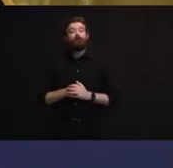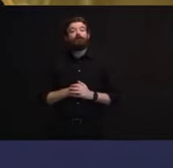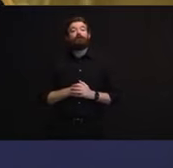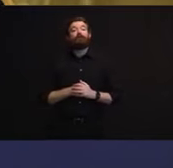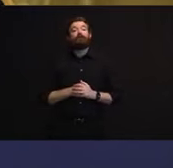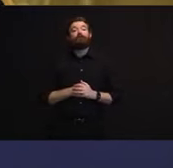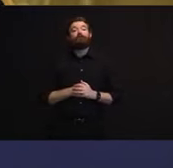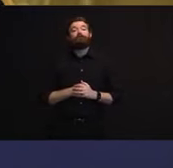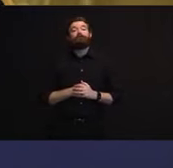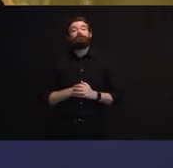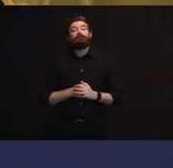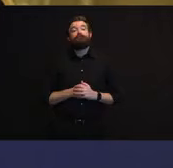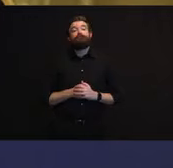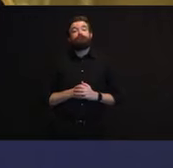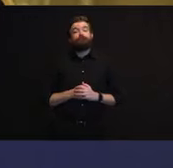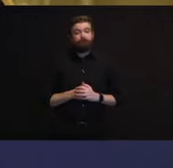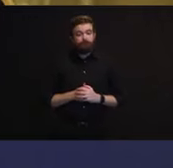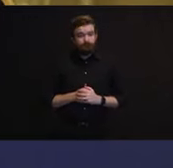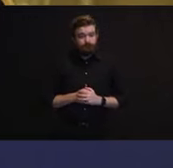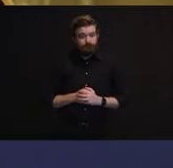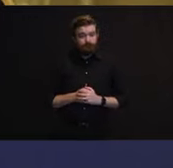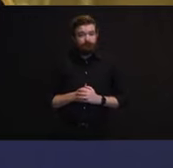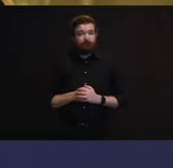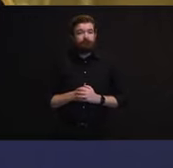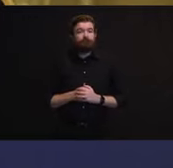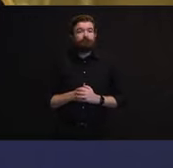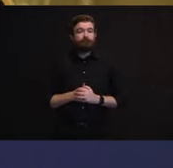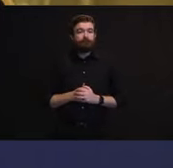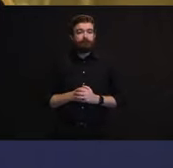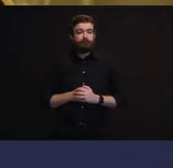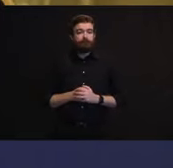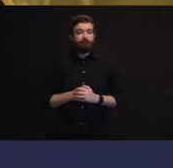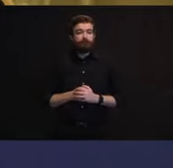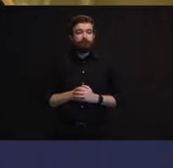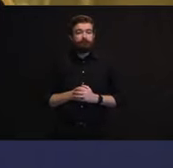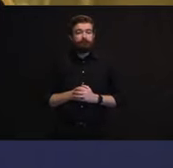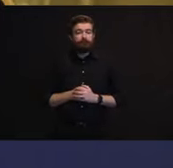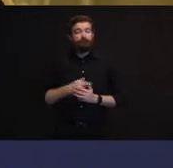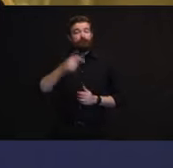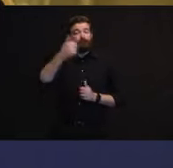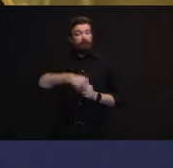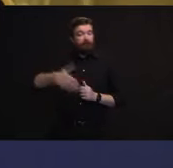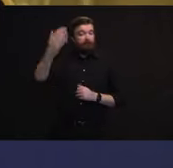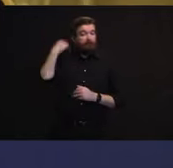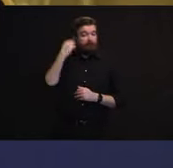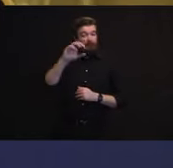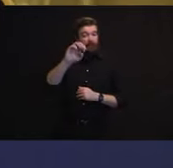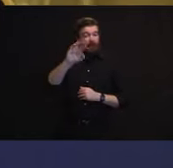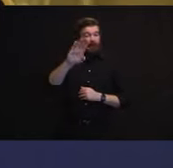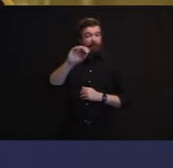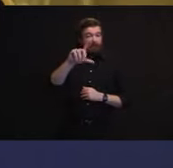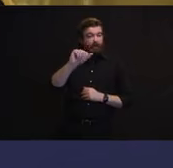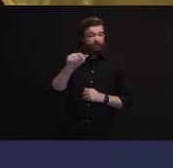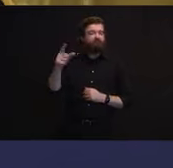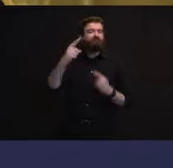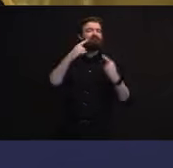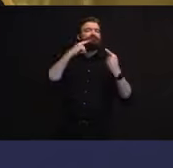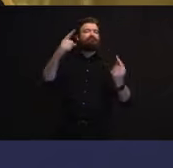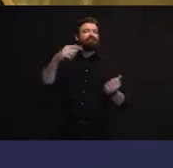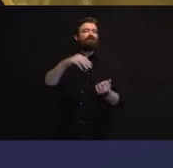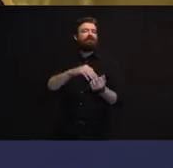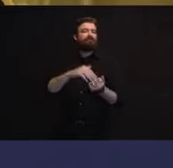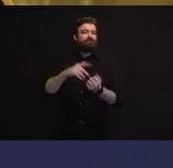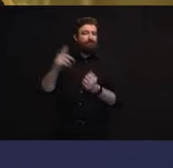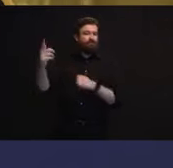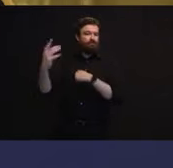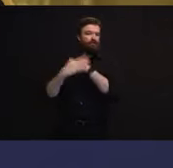from Ron Klain in the Ebola experience. He reminded me, and he was a very good advisor to us, along